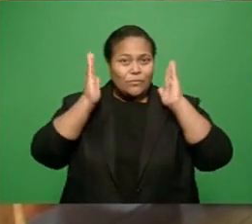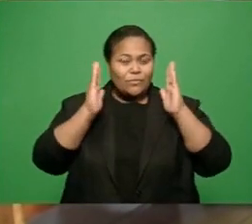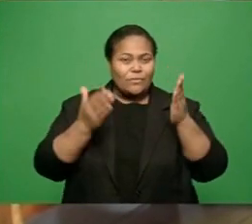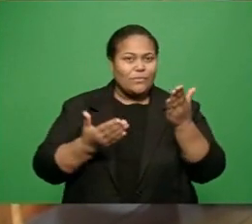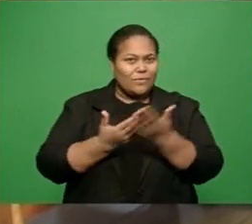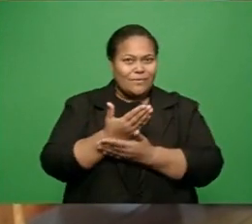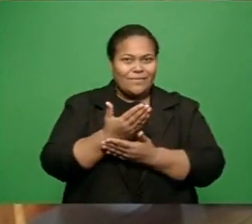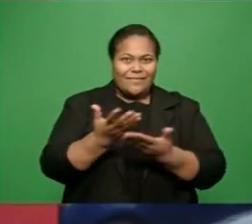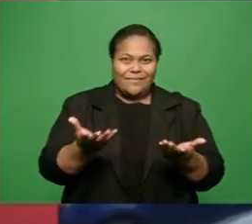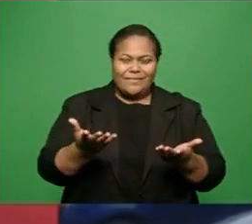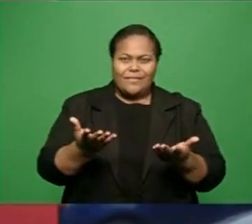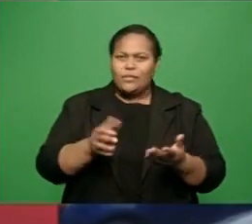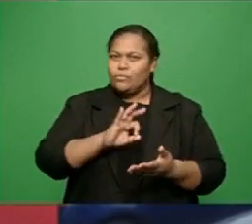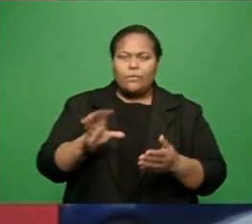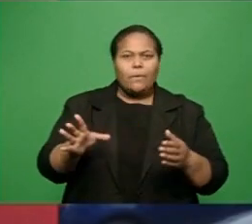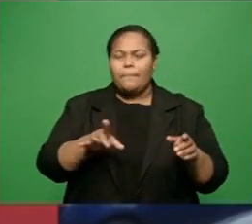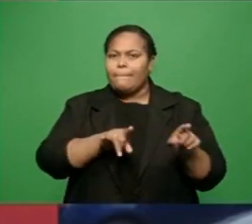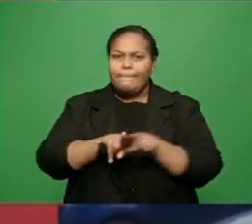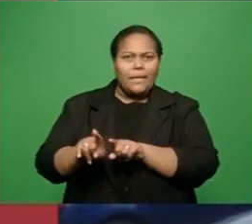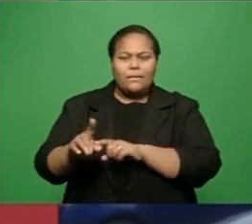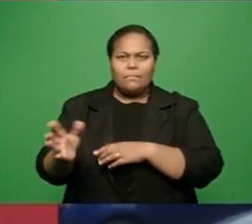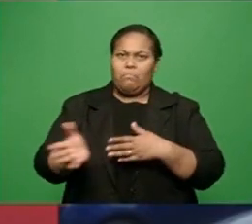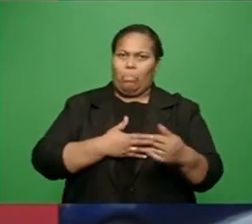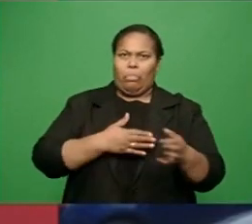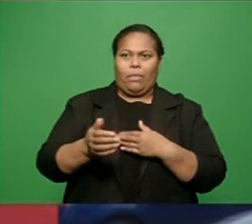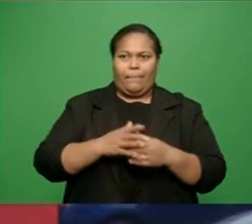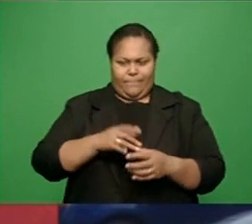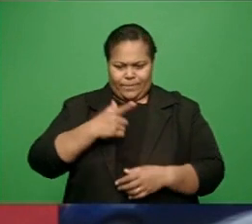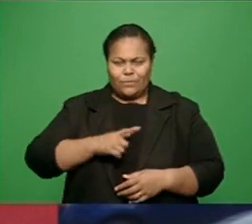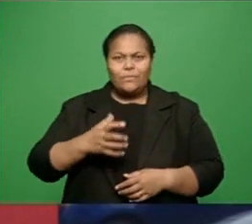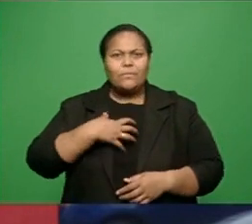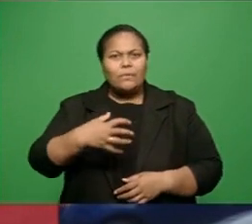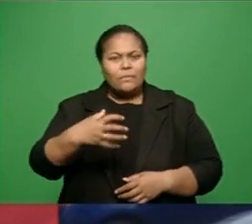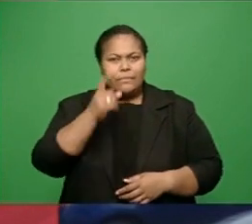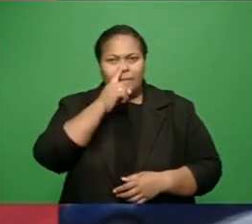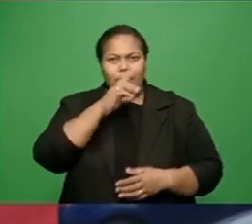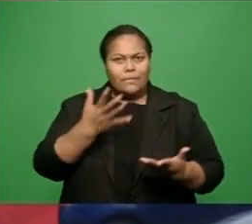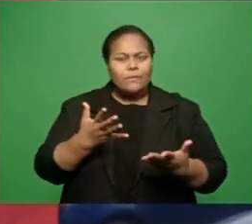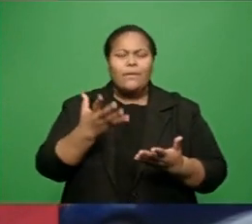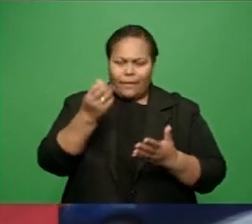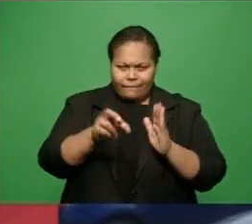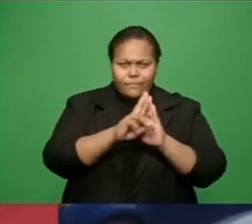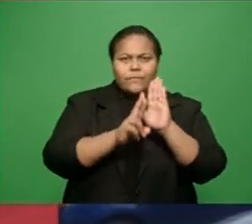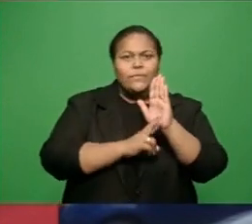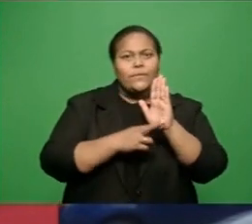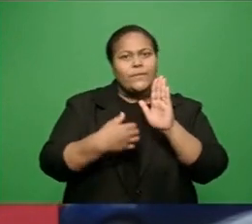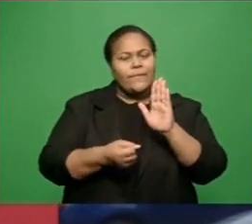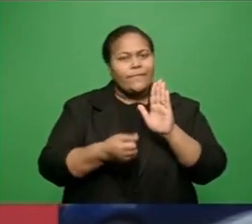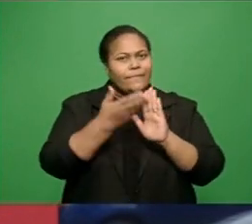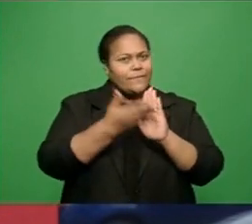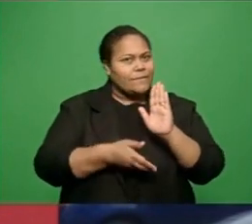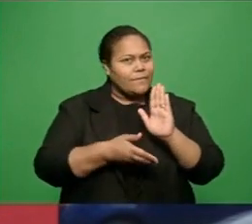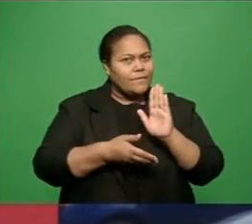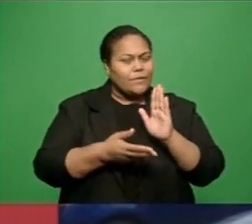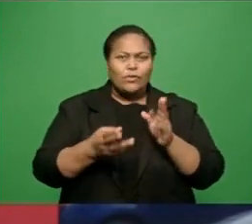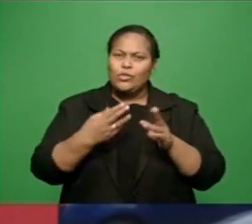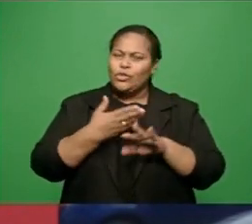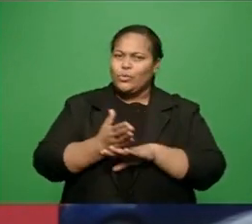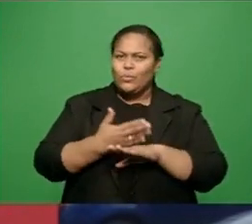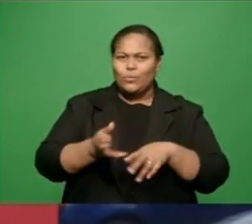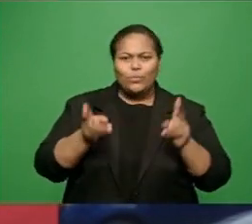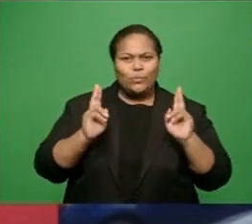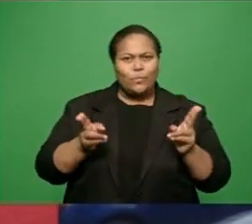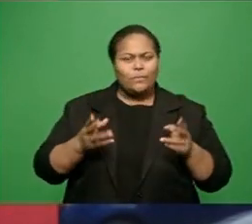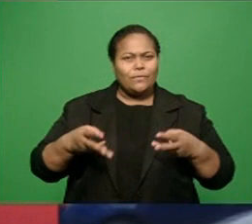become complacent. The social gathering restrictions that are in place, we have to remember that we are in the new normal. So the new normal talks about